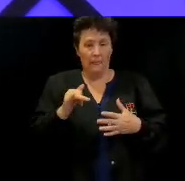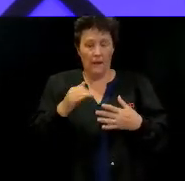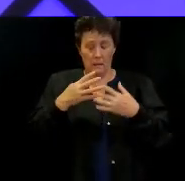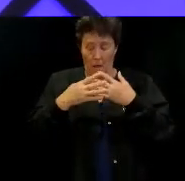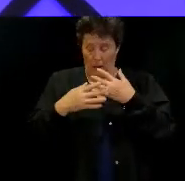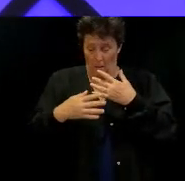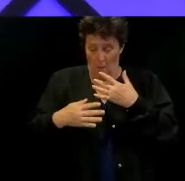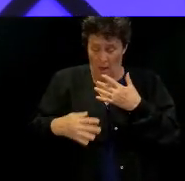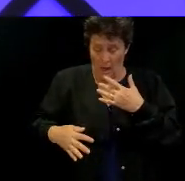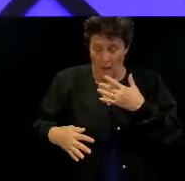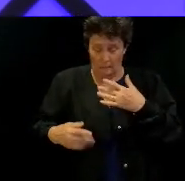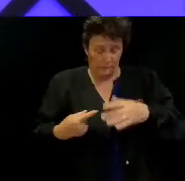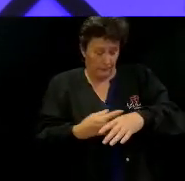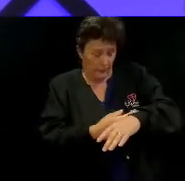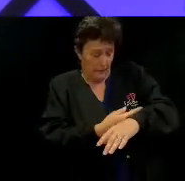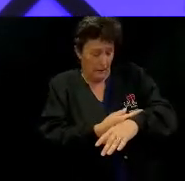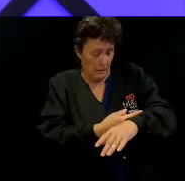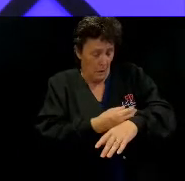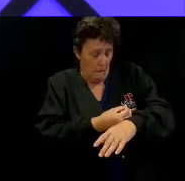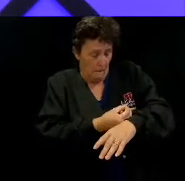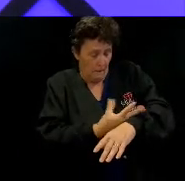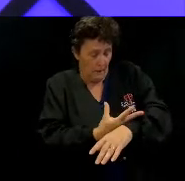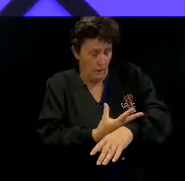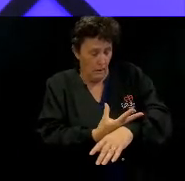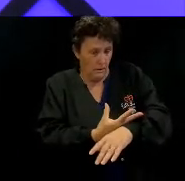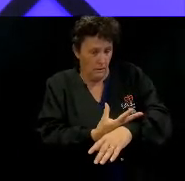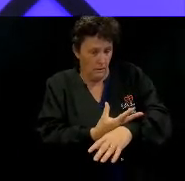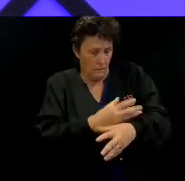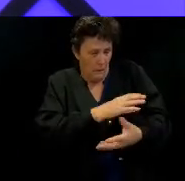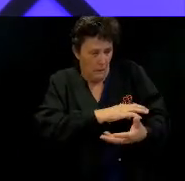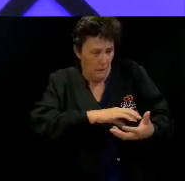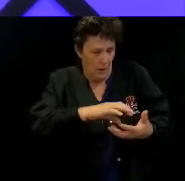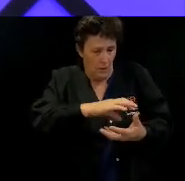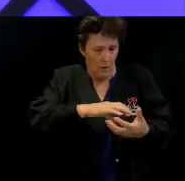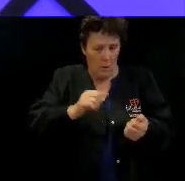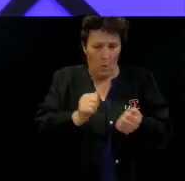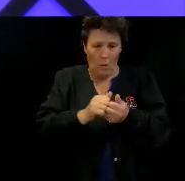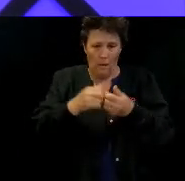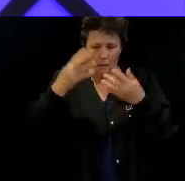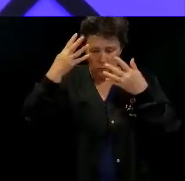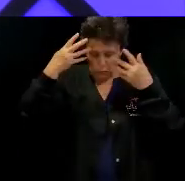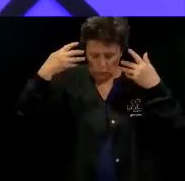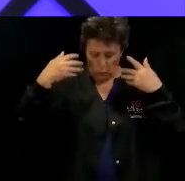the blood capillaries will begin to burst and it mixes and mingles with the sweat.